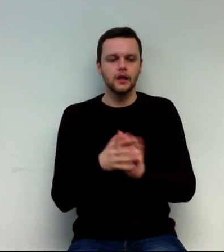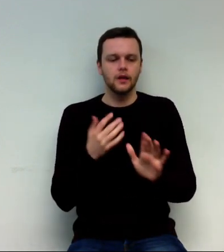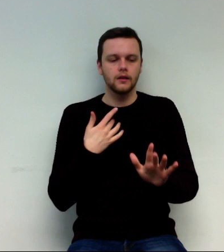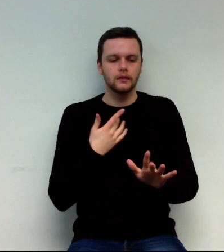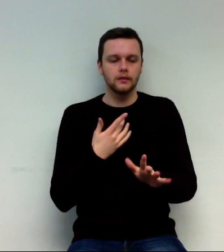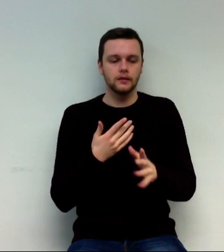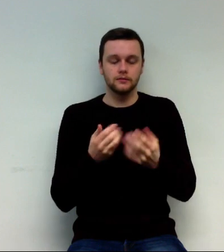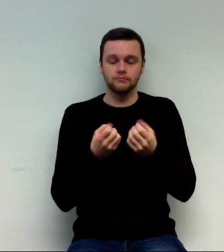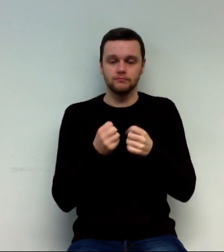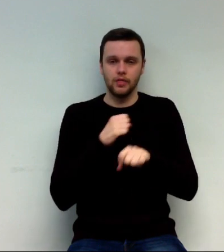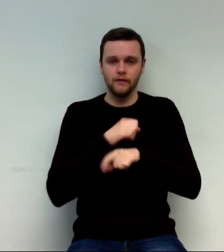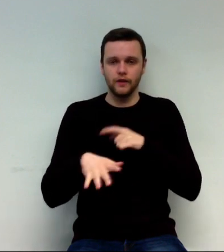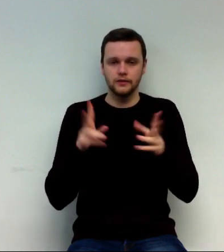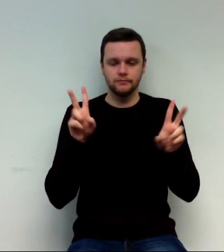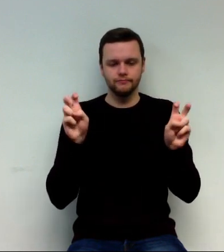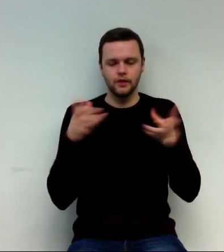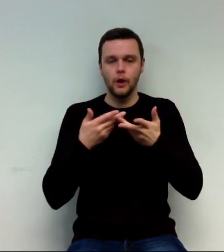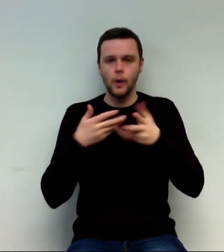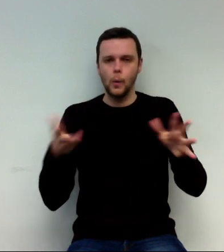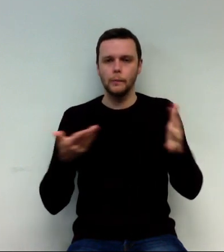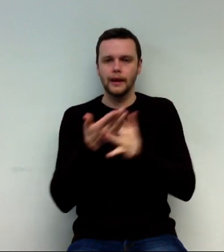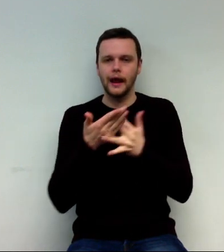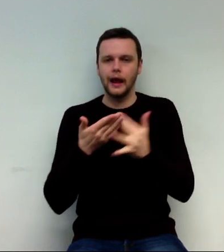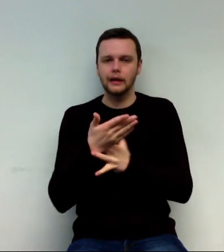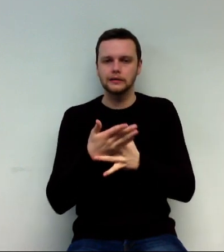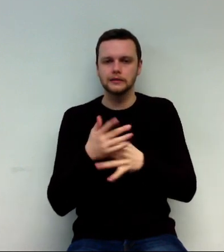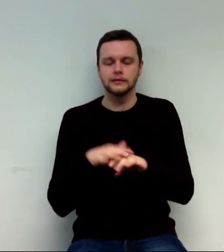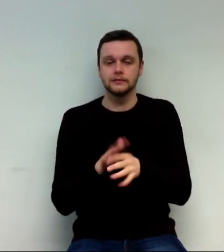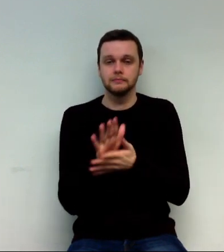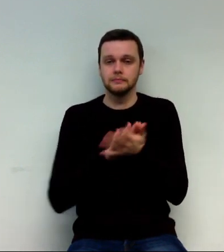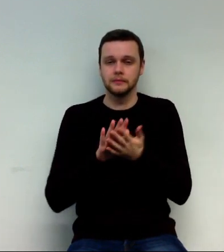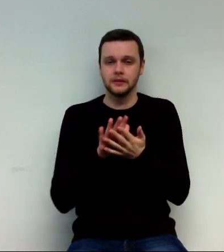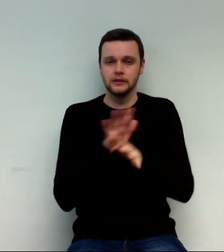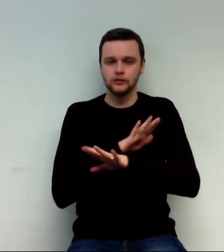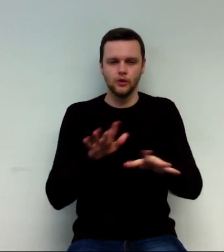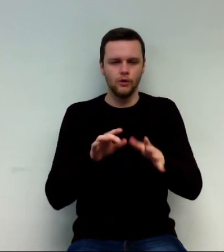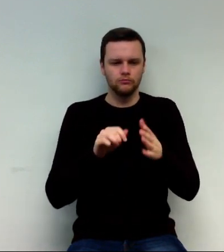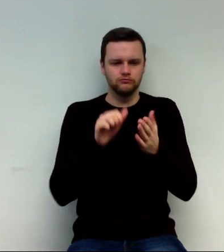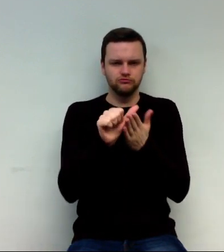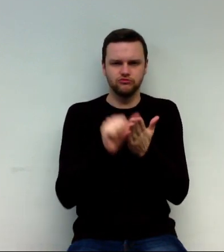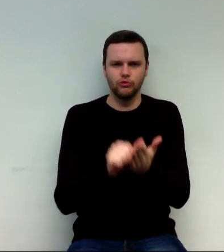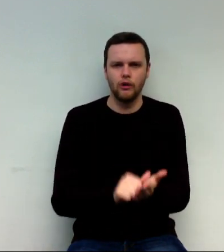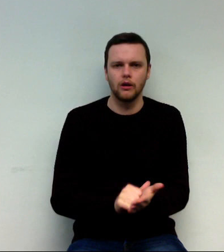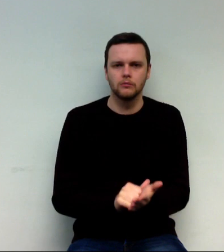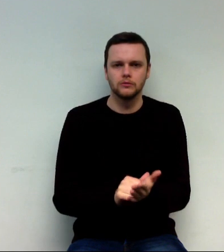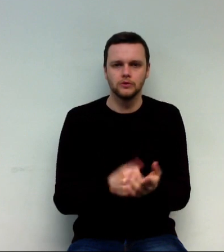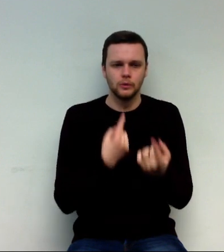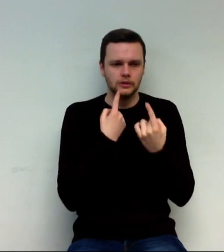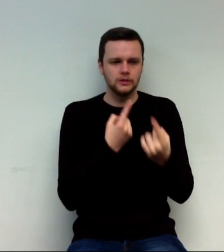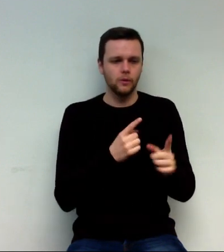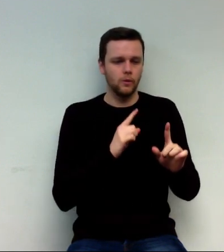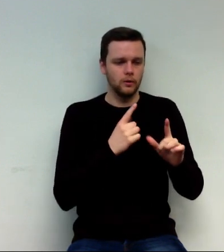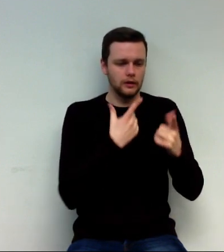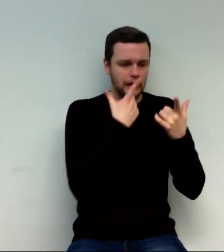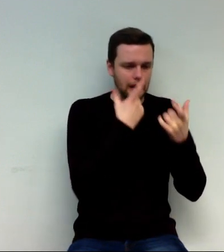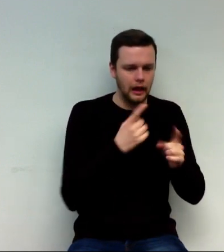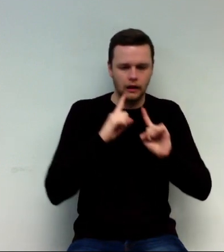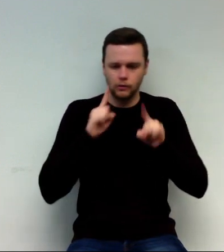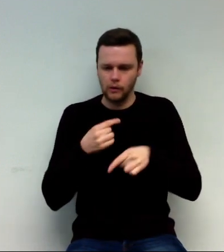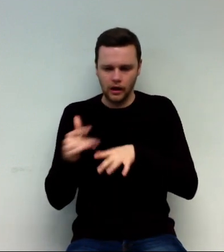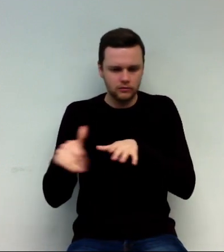is an open access festival, which means it's in no way programmed. So we don't tell you if you can or can't perform at the